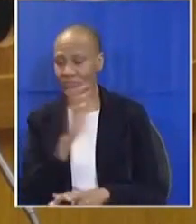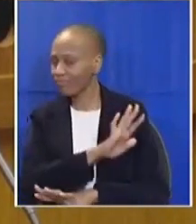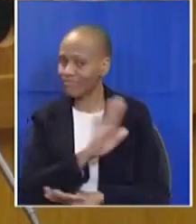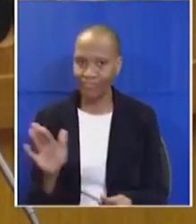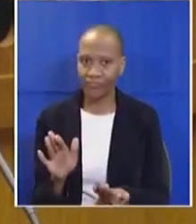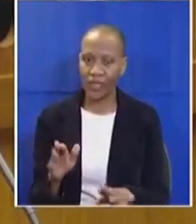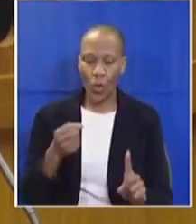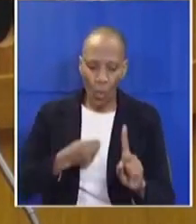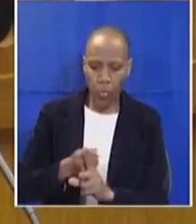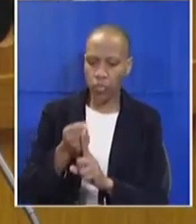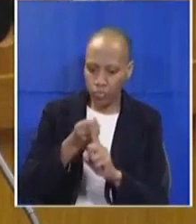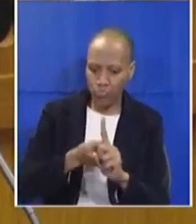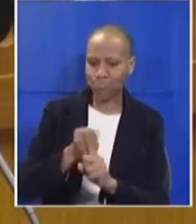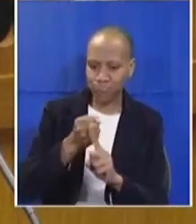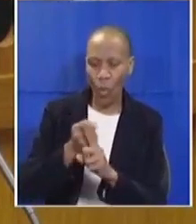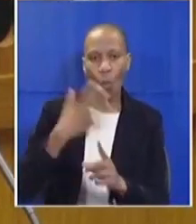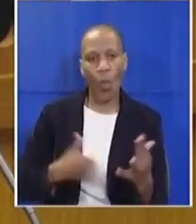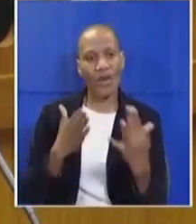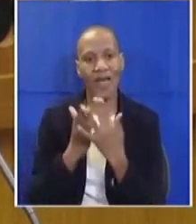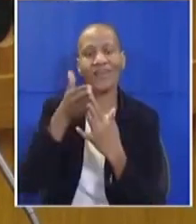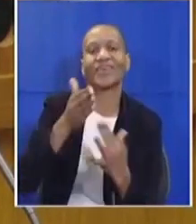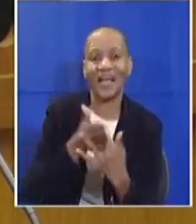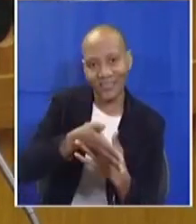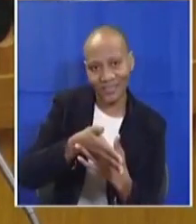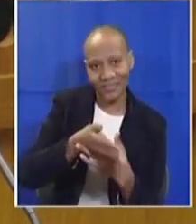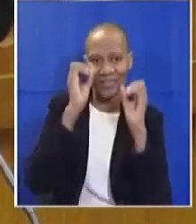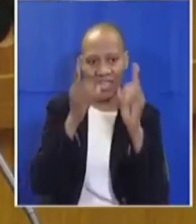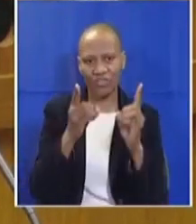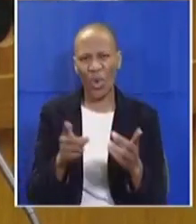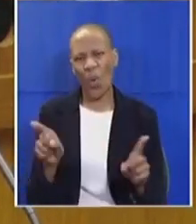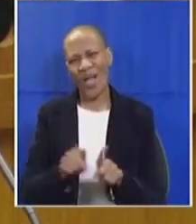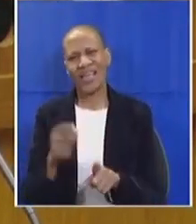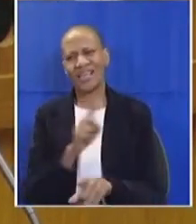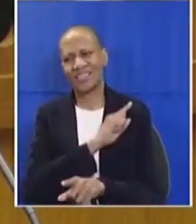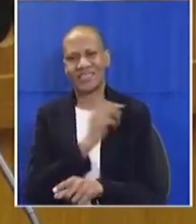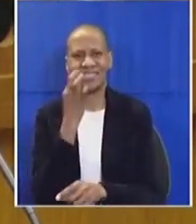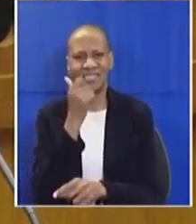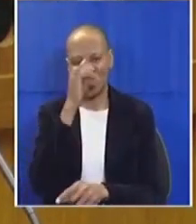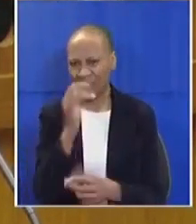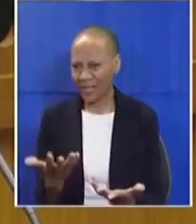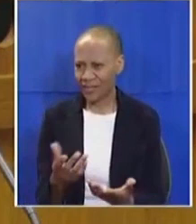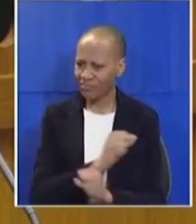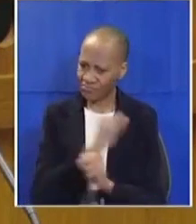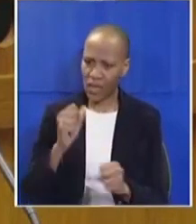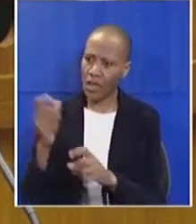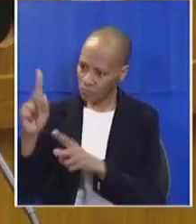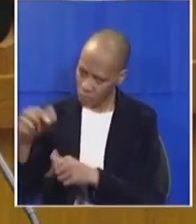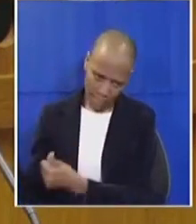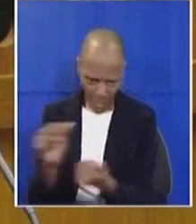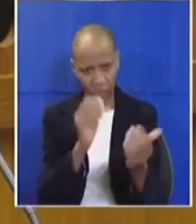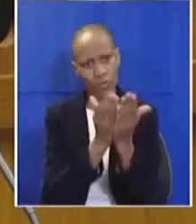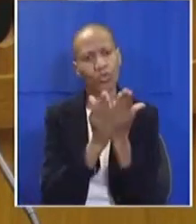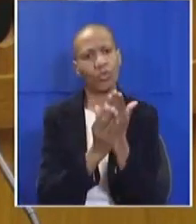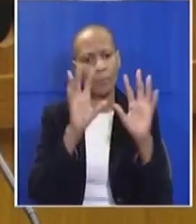were fighting for access to education. Stop criminalizing them. Let them go back to school and attain